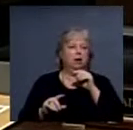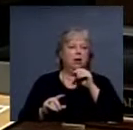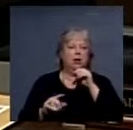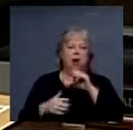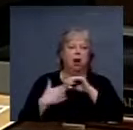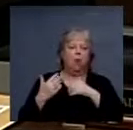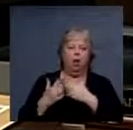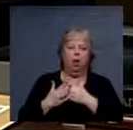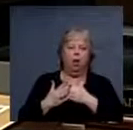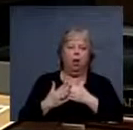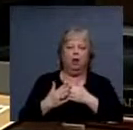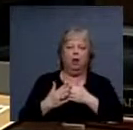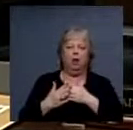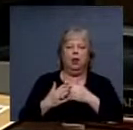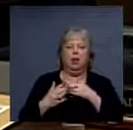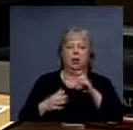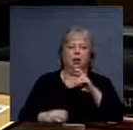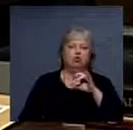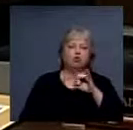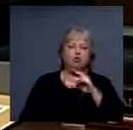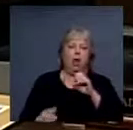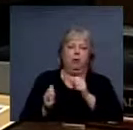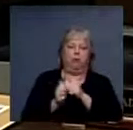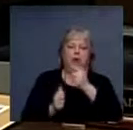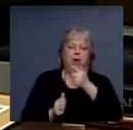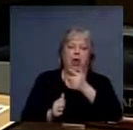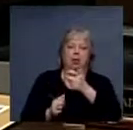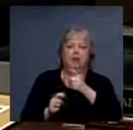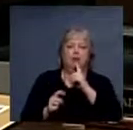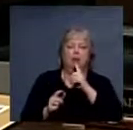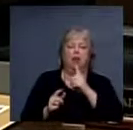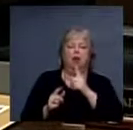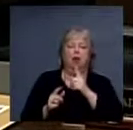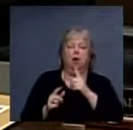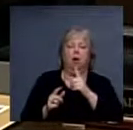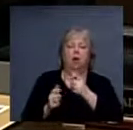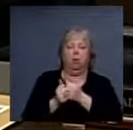youth with guns, and some of our other shootings